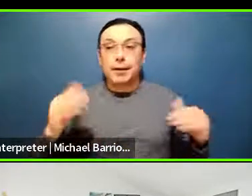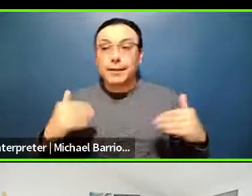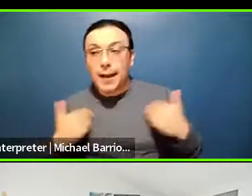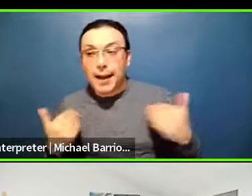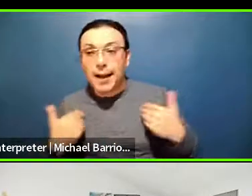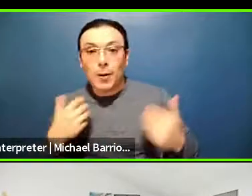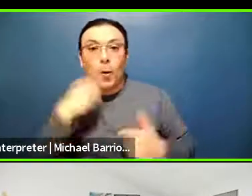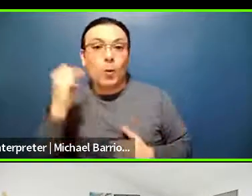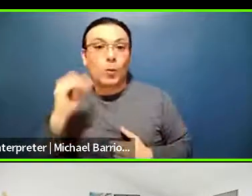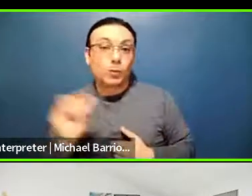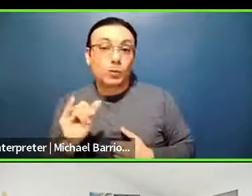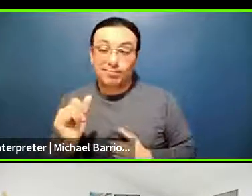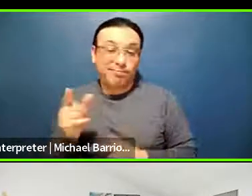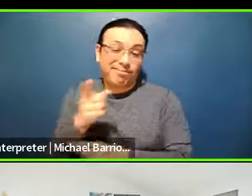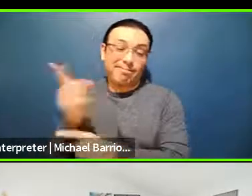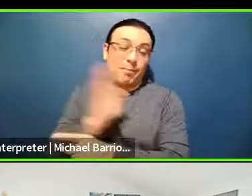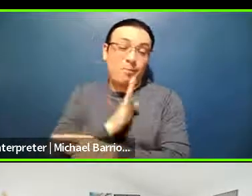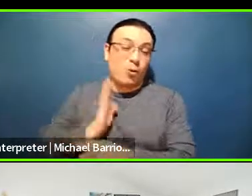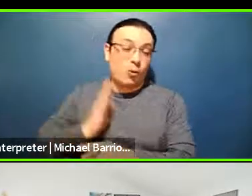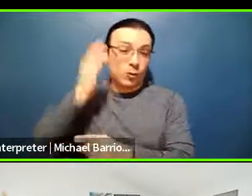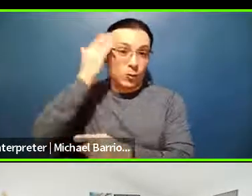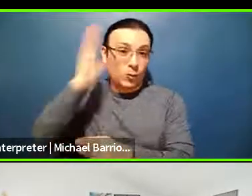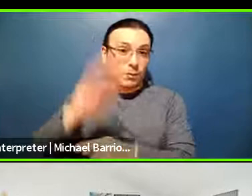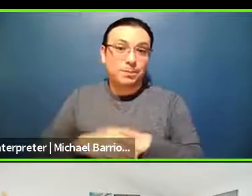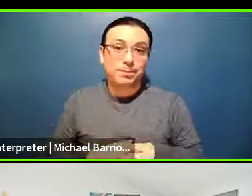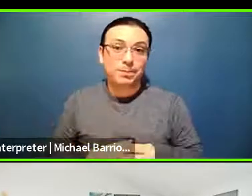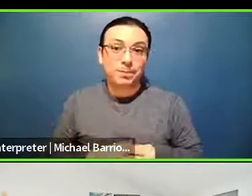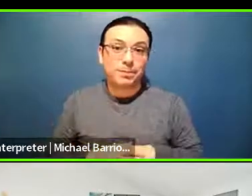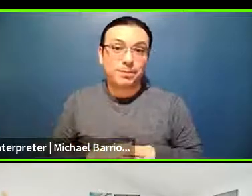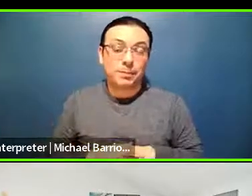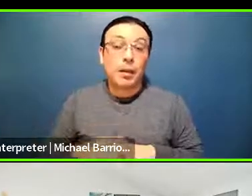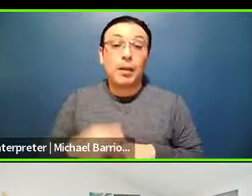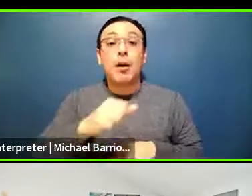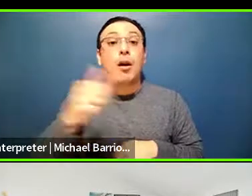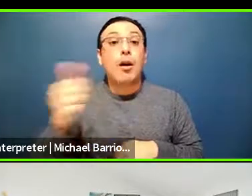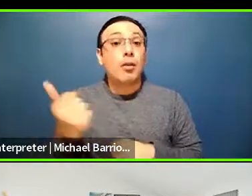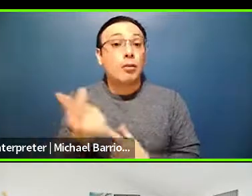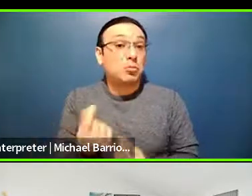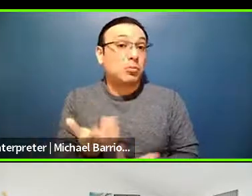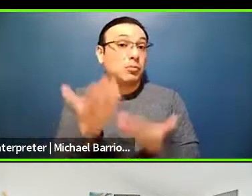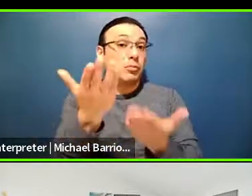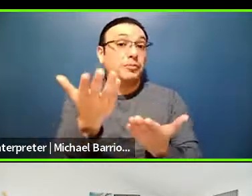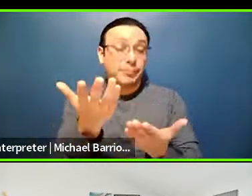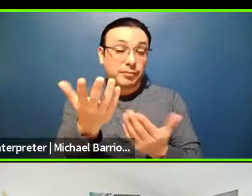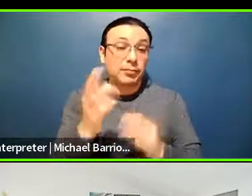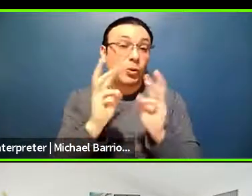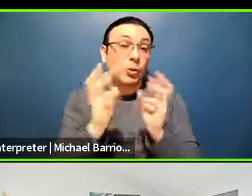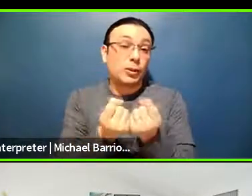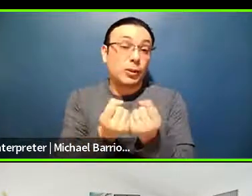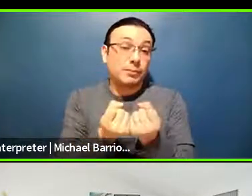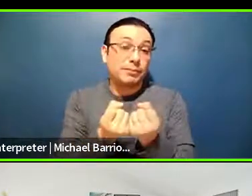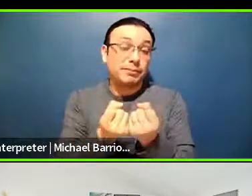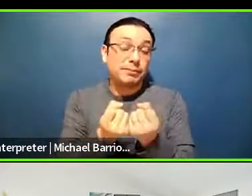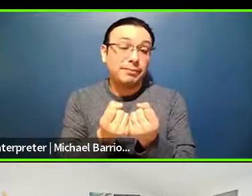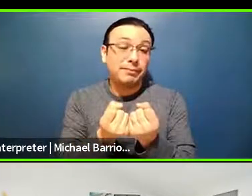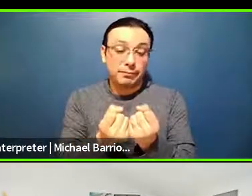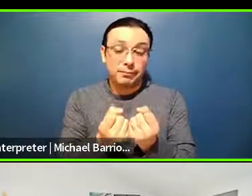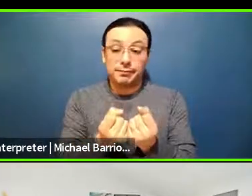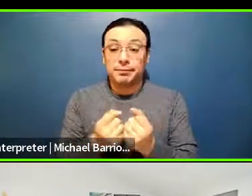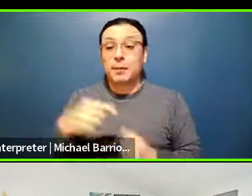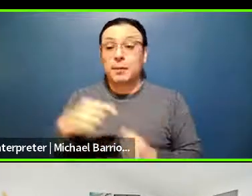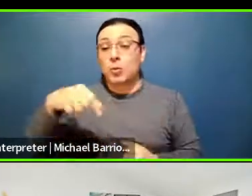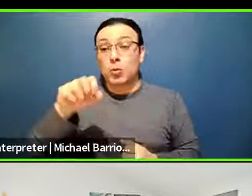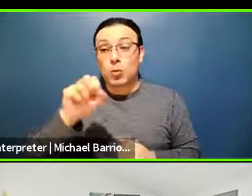other component is to offer workshops on the intersectionality of disability and queerness for the boards, for